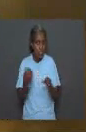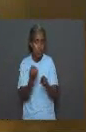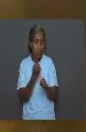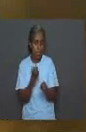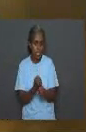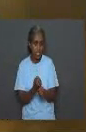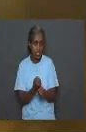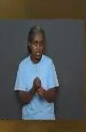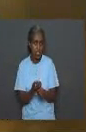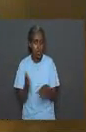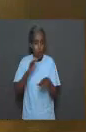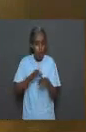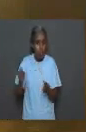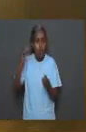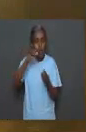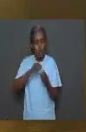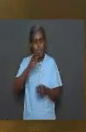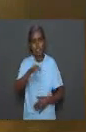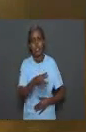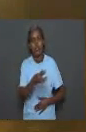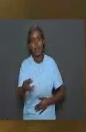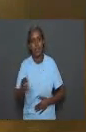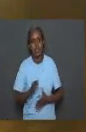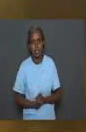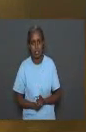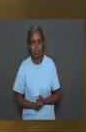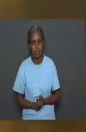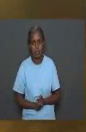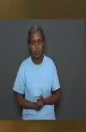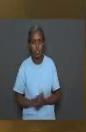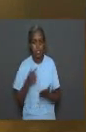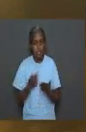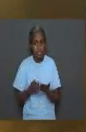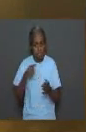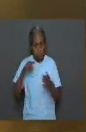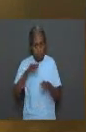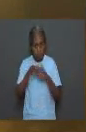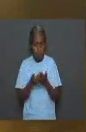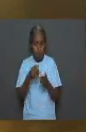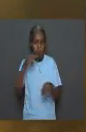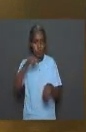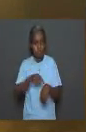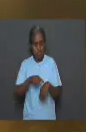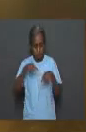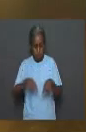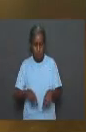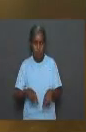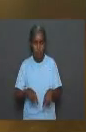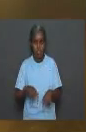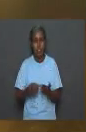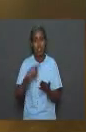these operations on augmented matrices. That is all the time we have for